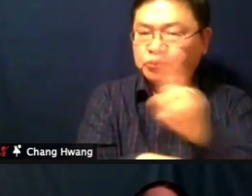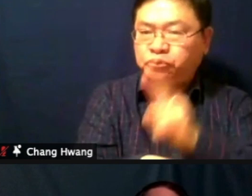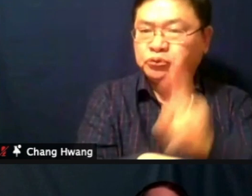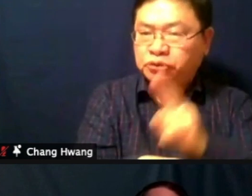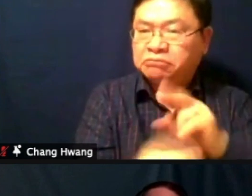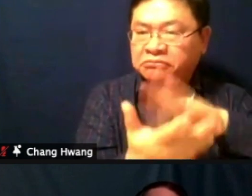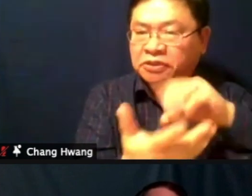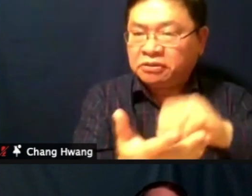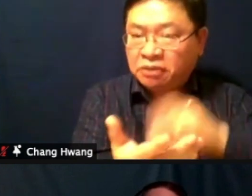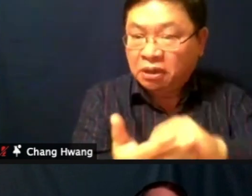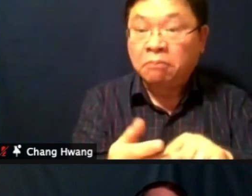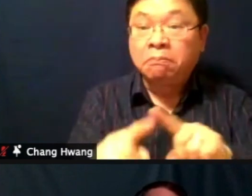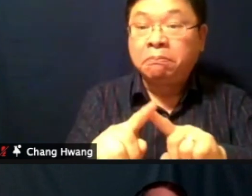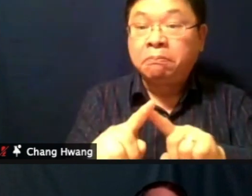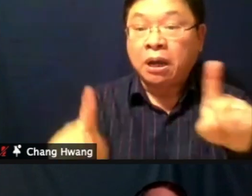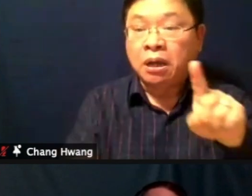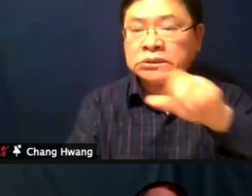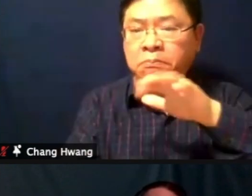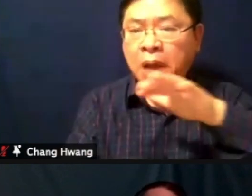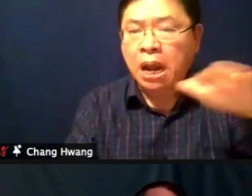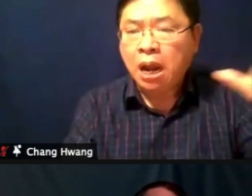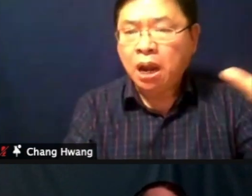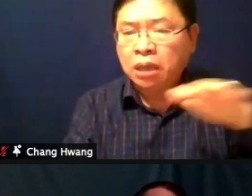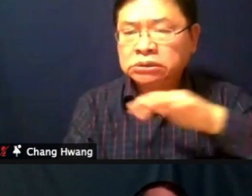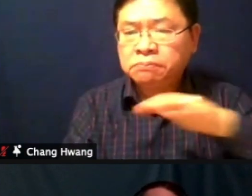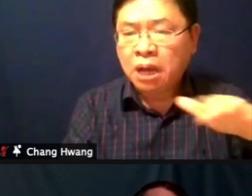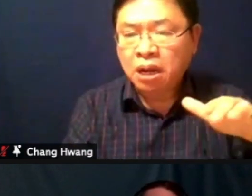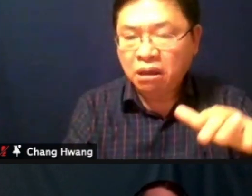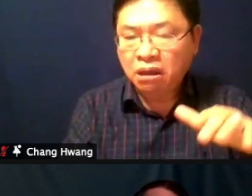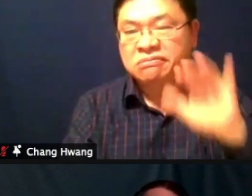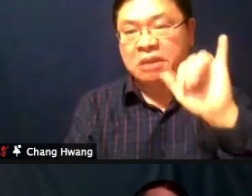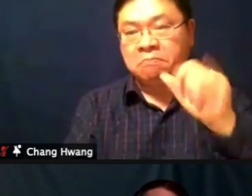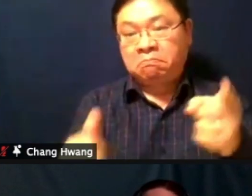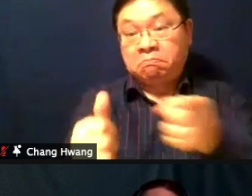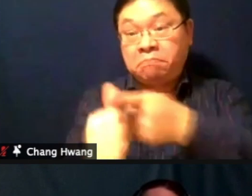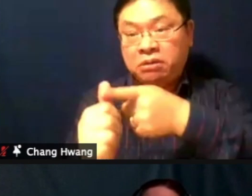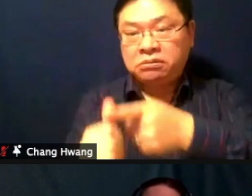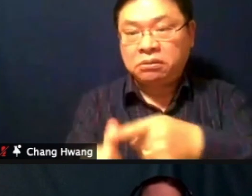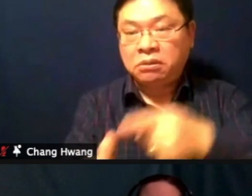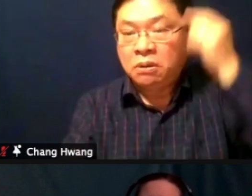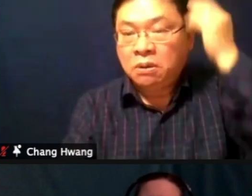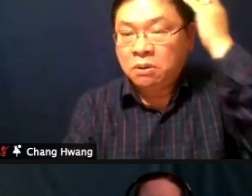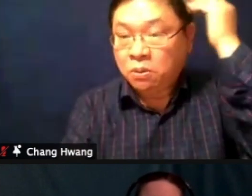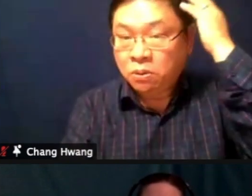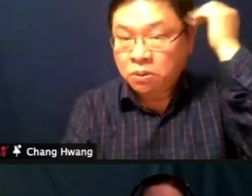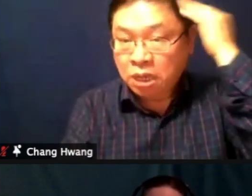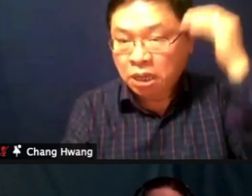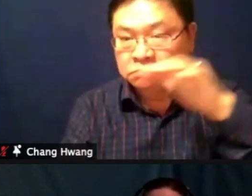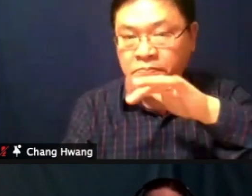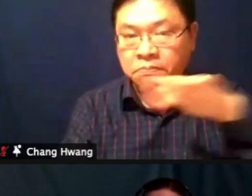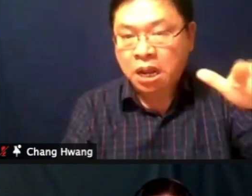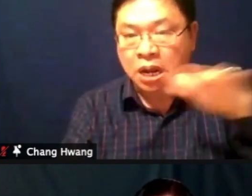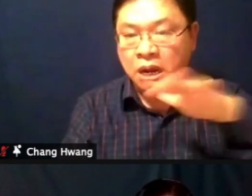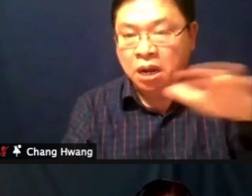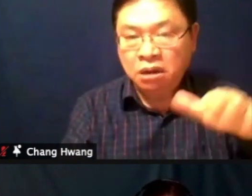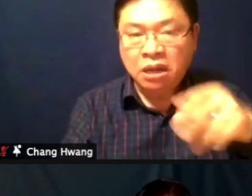And they didn't want to necessarily copy what they had already done with Japanese, but they did want to use a similar model with Korean